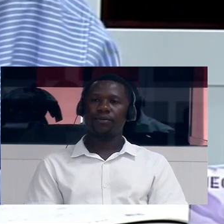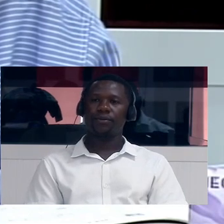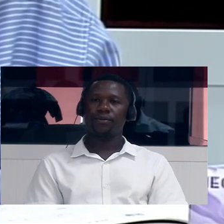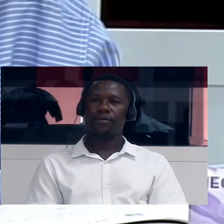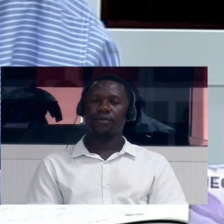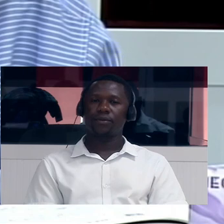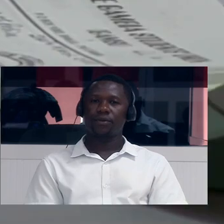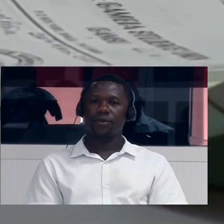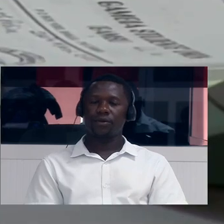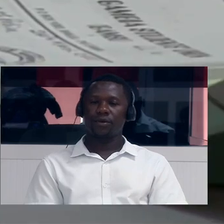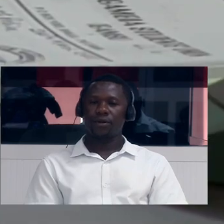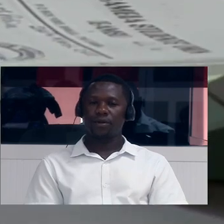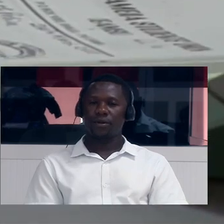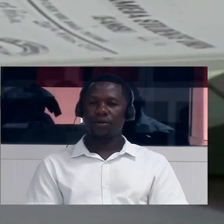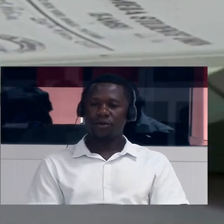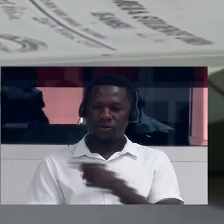Have you ever seen those letters